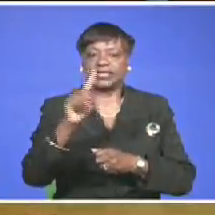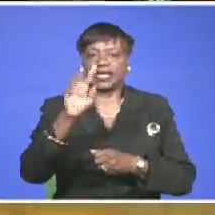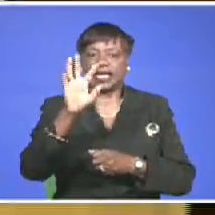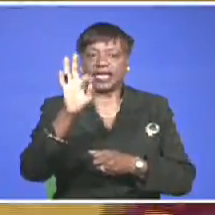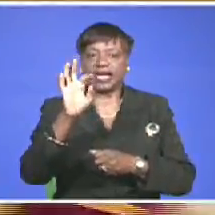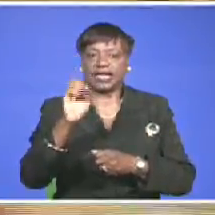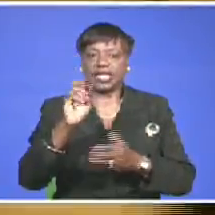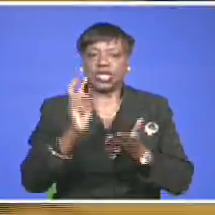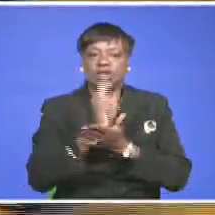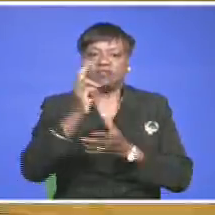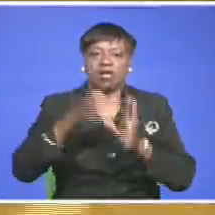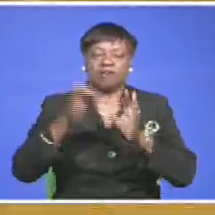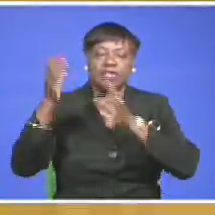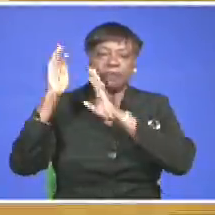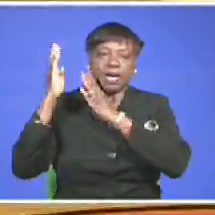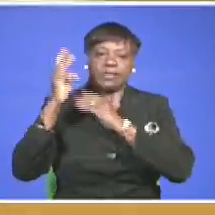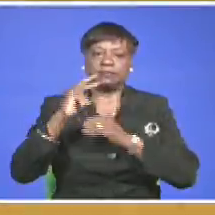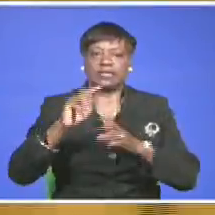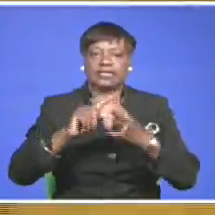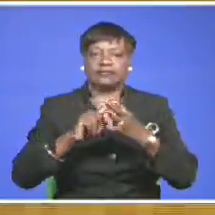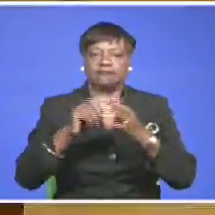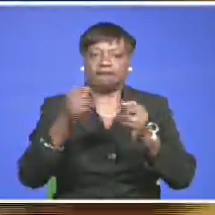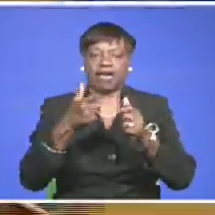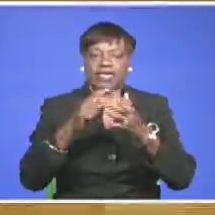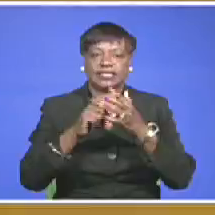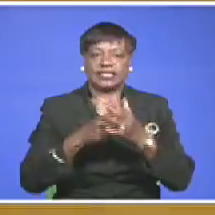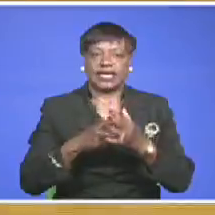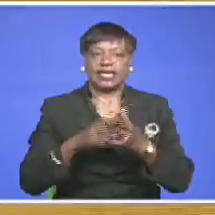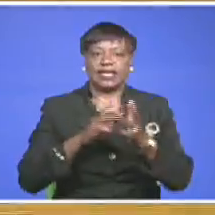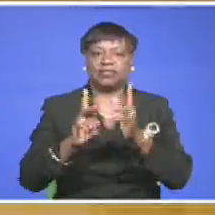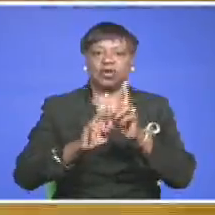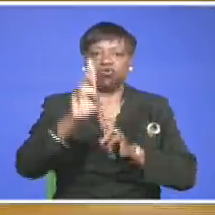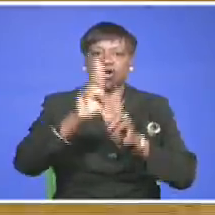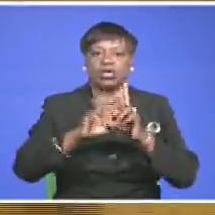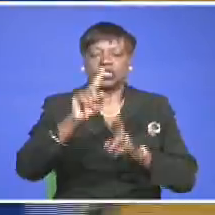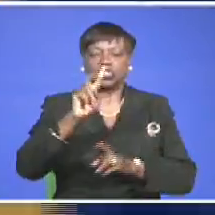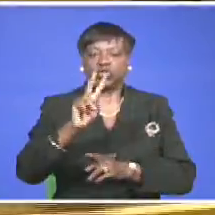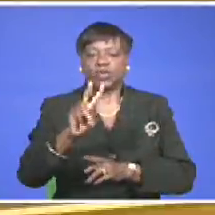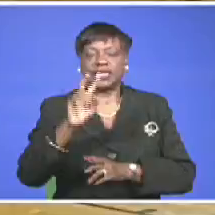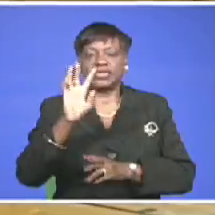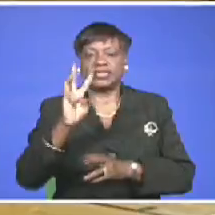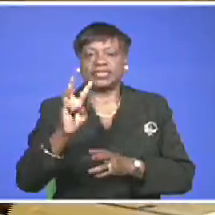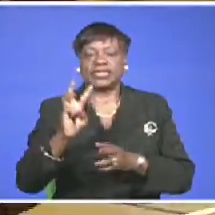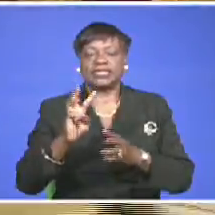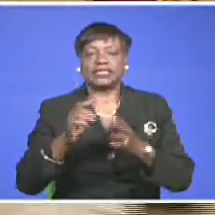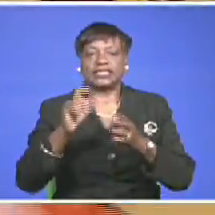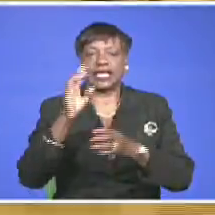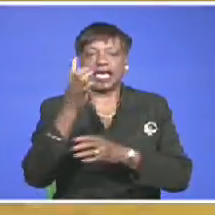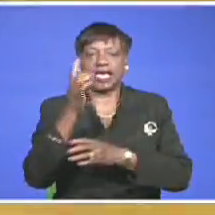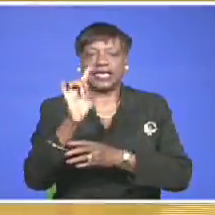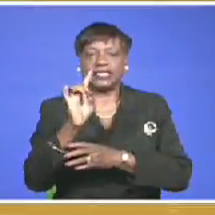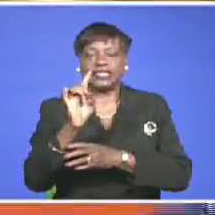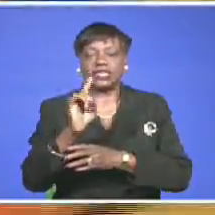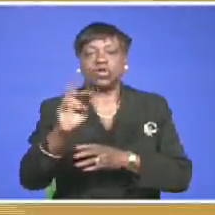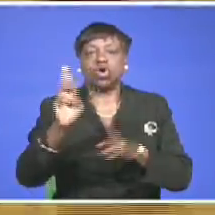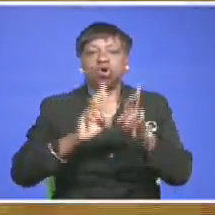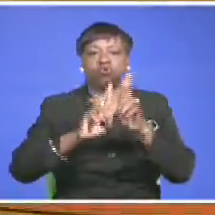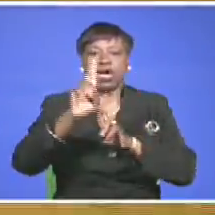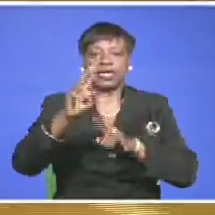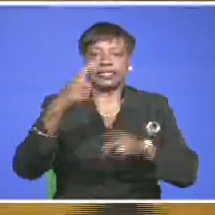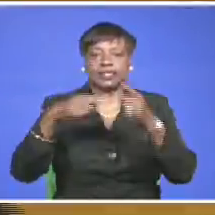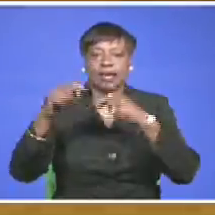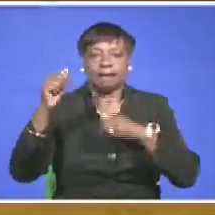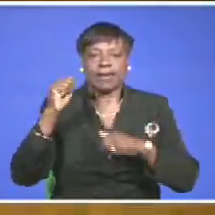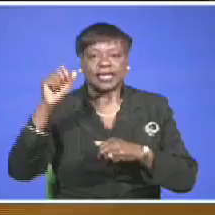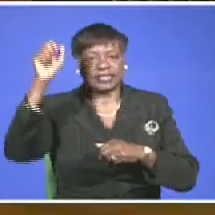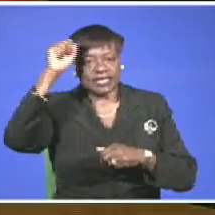Bahamas Mingos getting out to a fast start. They lead the Rockets 26-18 after the first quarter. Rockets on the comeback trail. Selwyn